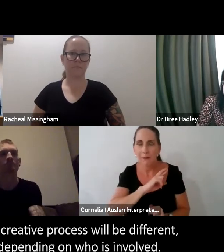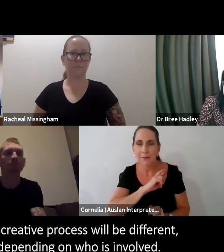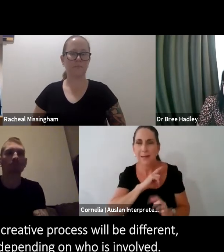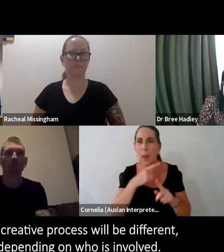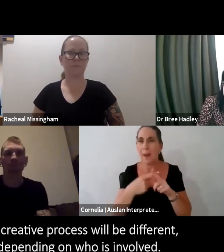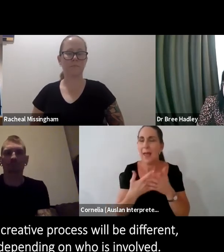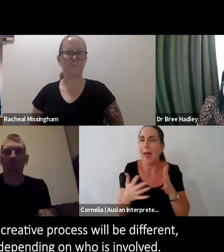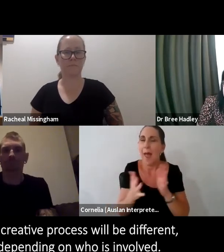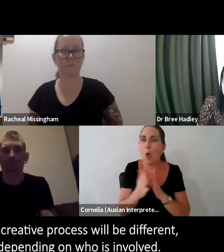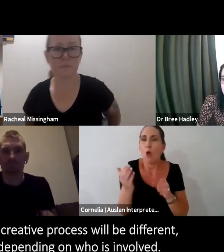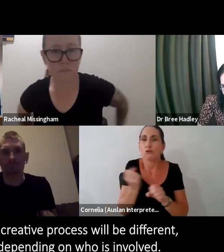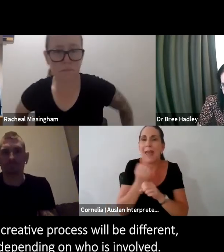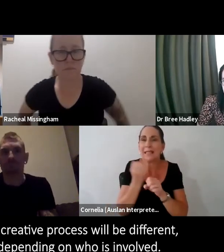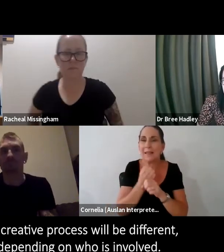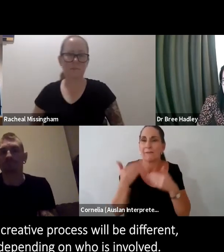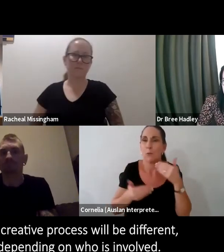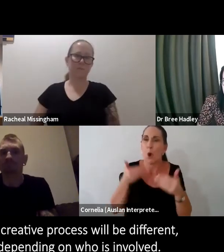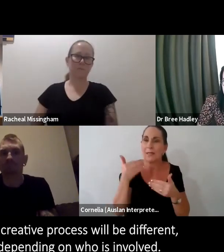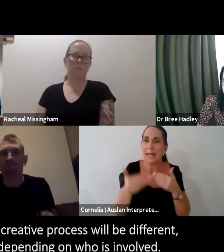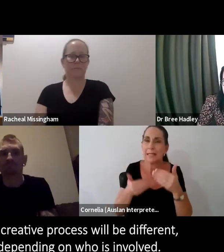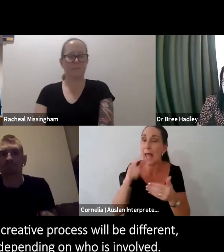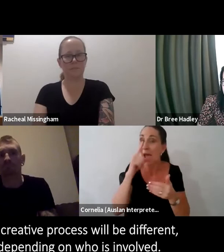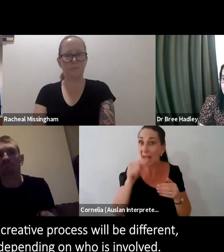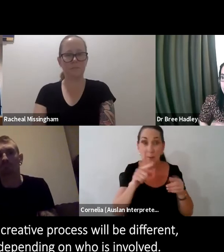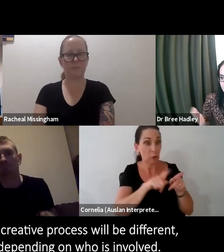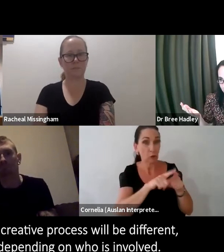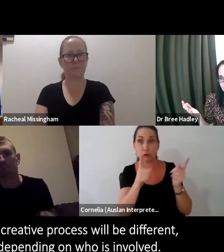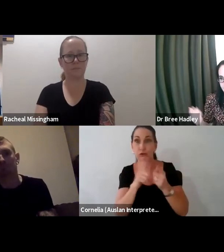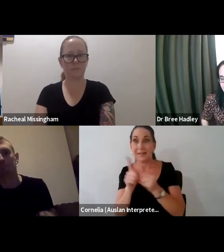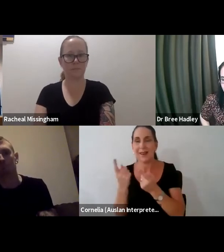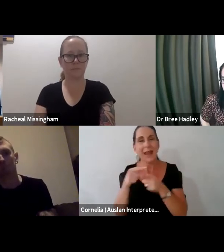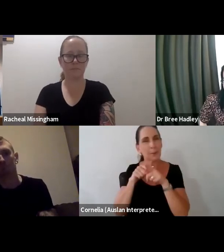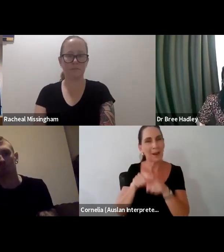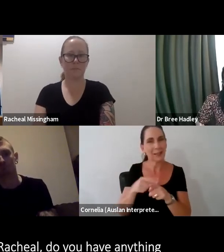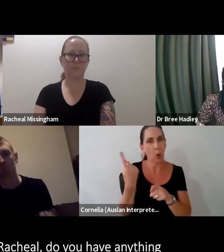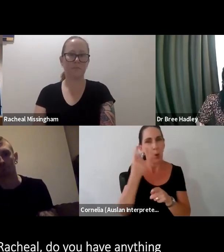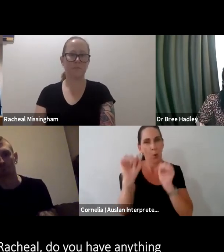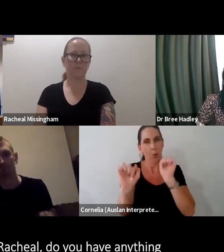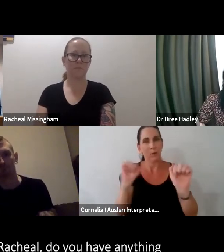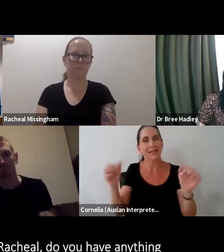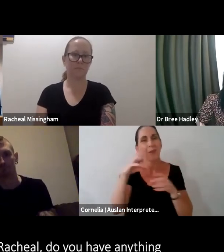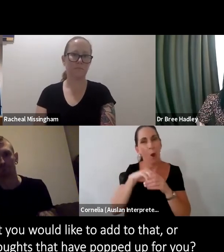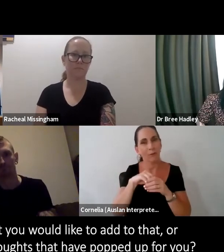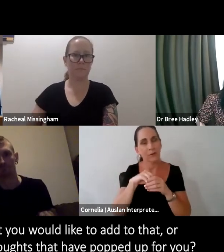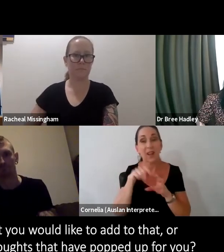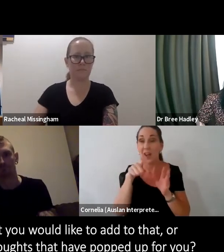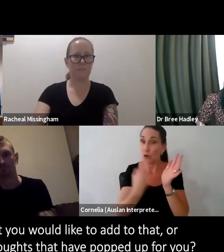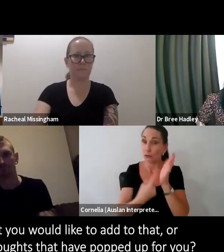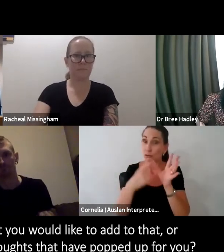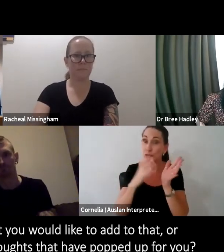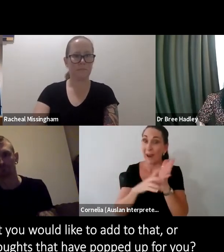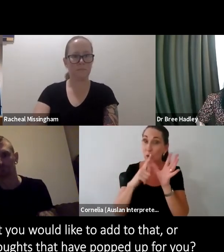the creative process will be different depending on who's involved. Racheal, do you have anything you'd like